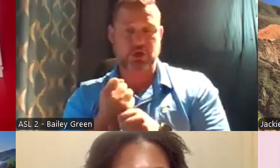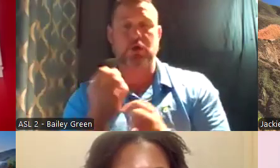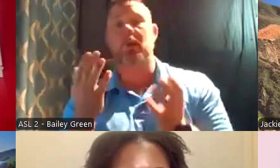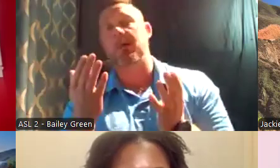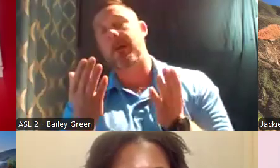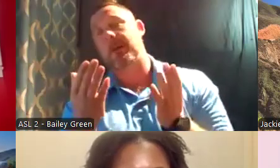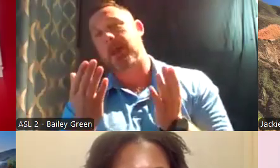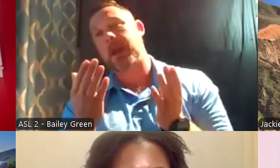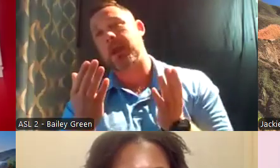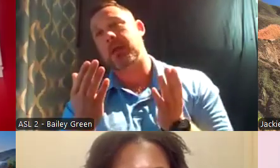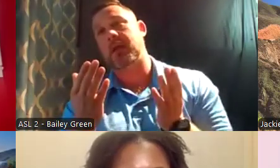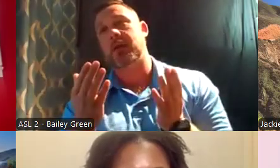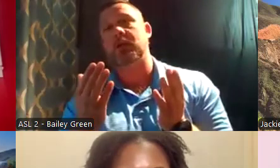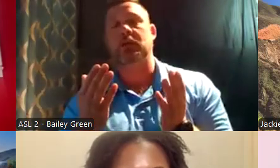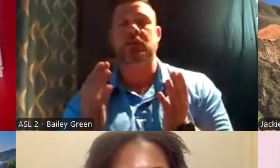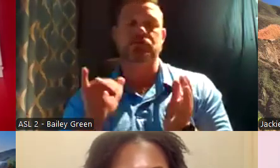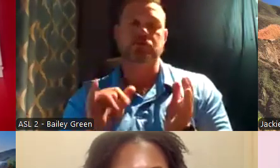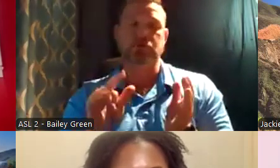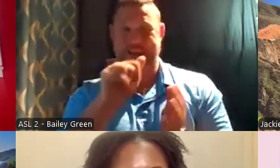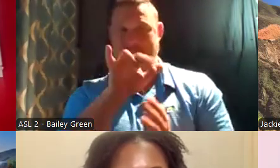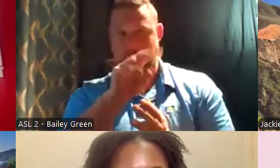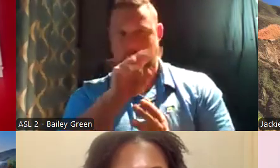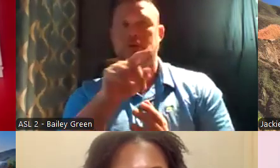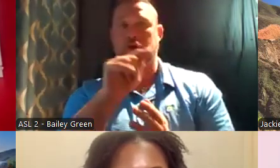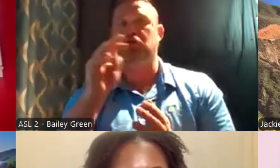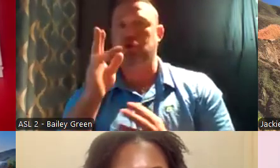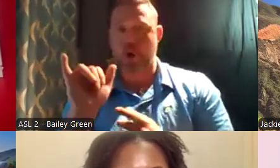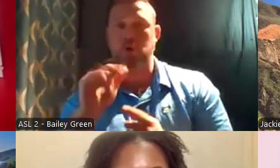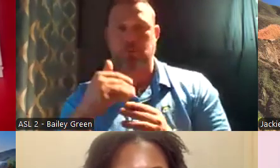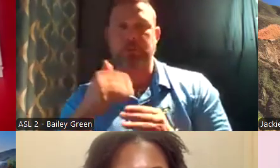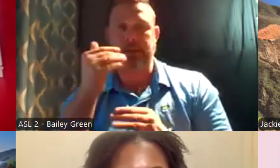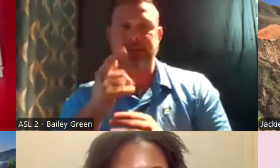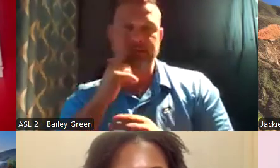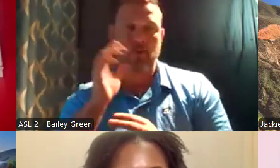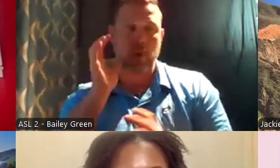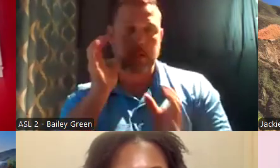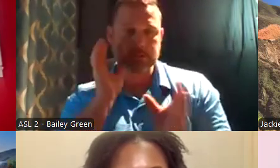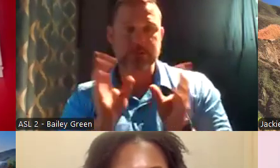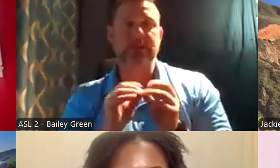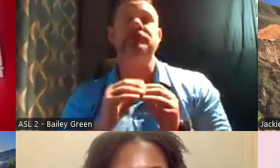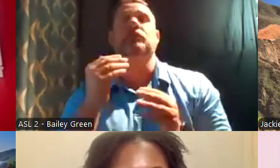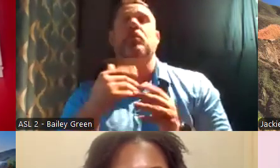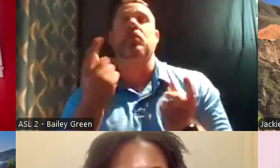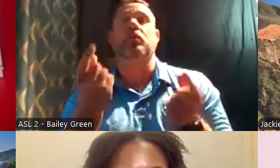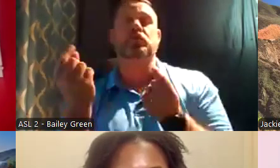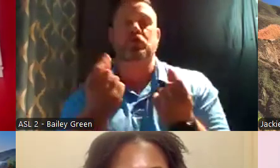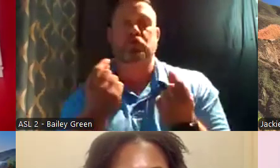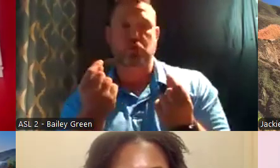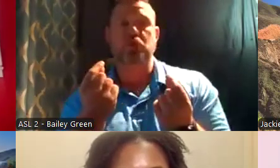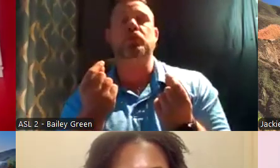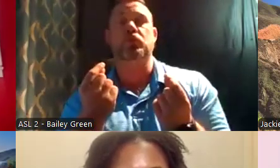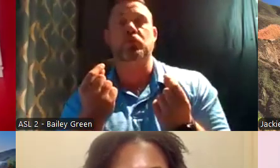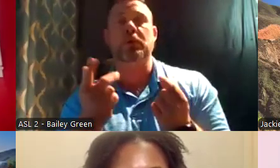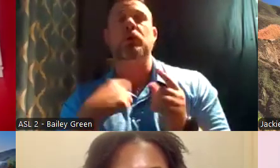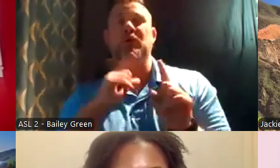should, probably Aaron and Tony, you'll be hit up next for a listening session. But one of the things that we were able to do was have that we